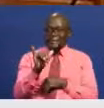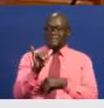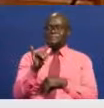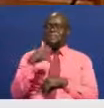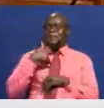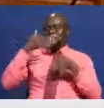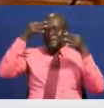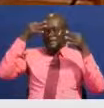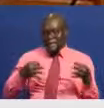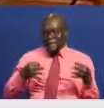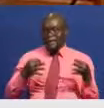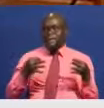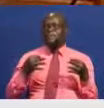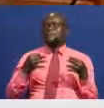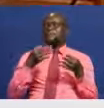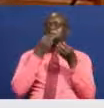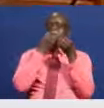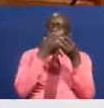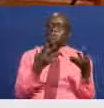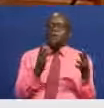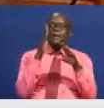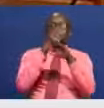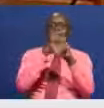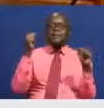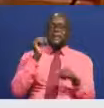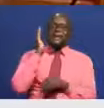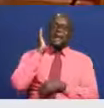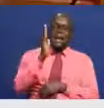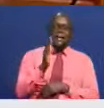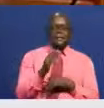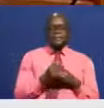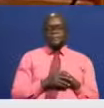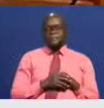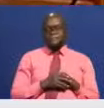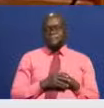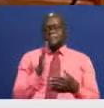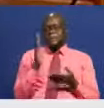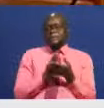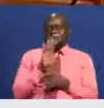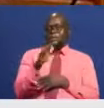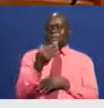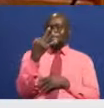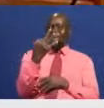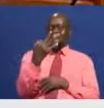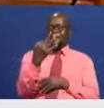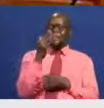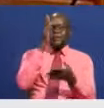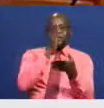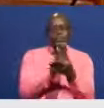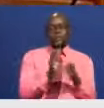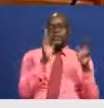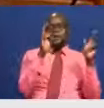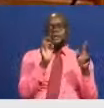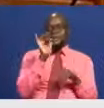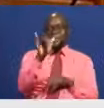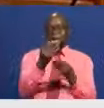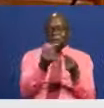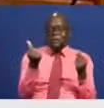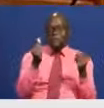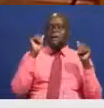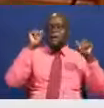I decided to take my frustration to the President of the Republic of Kenya and share with him trivial issues that could have